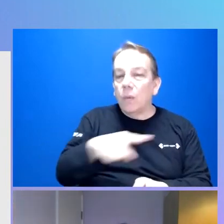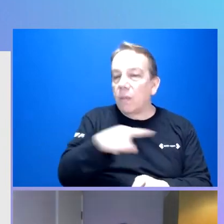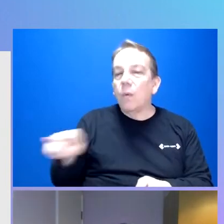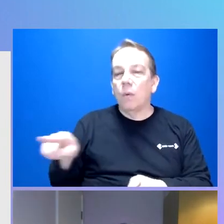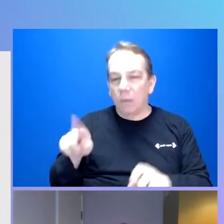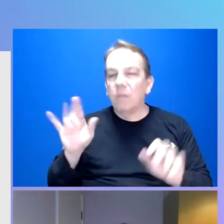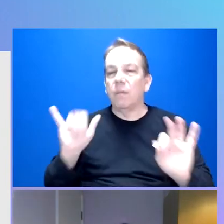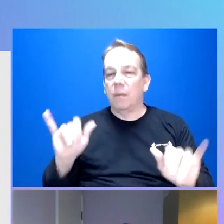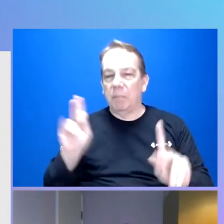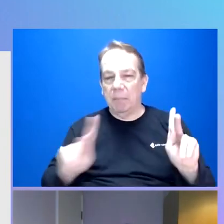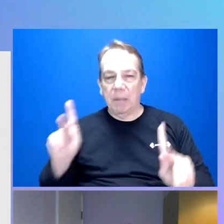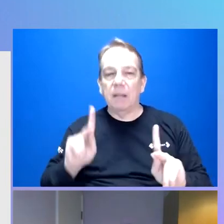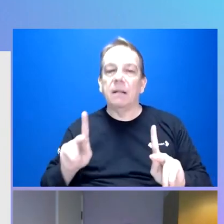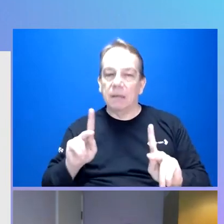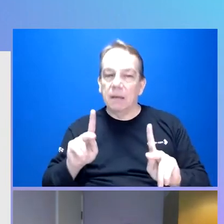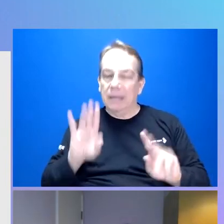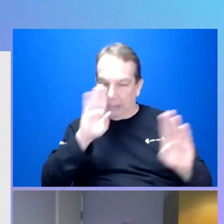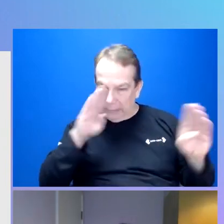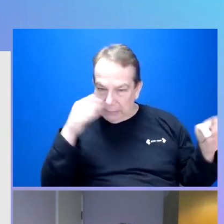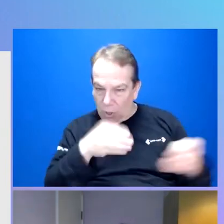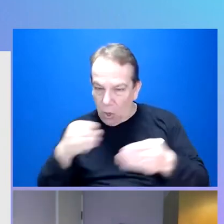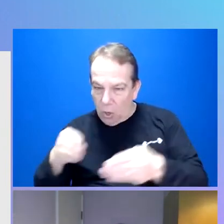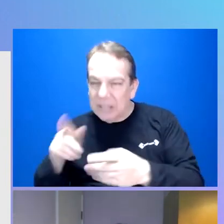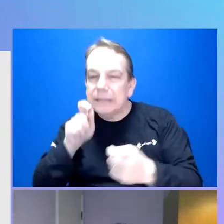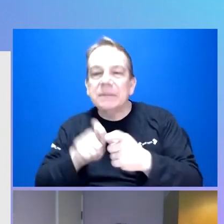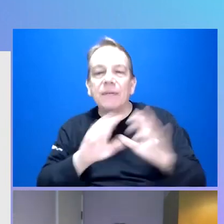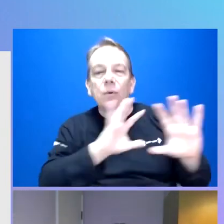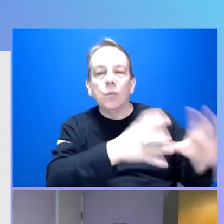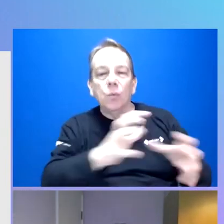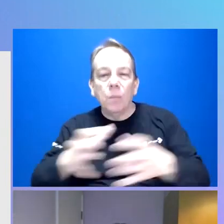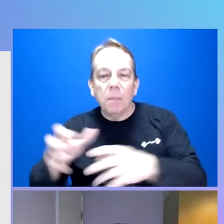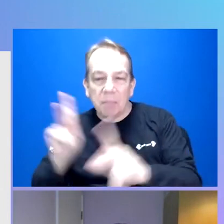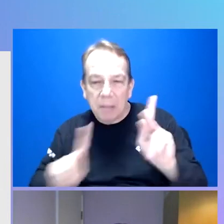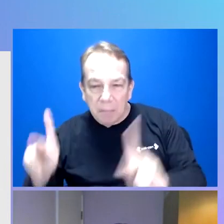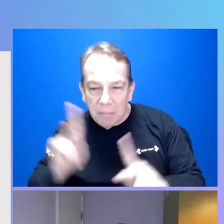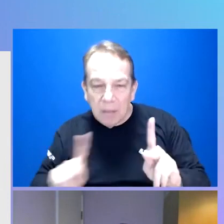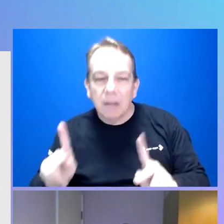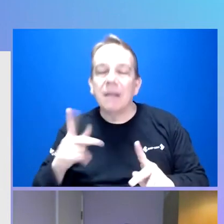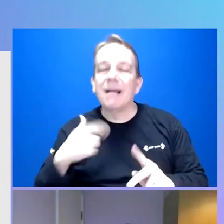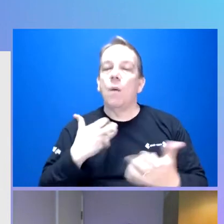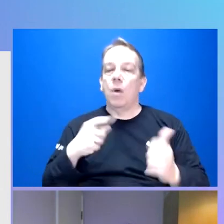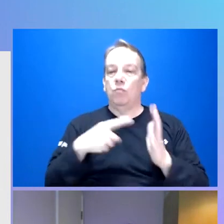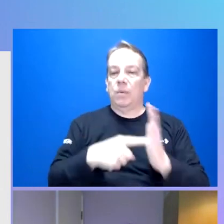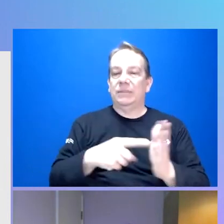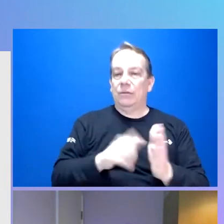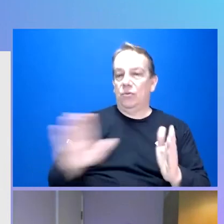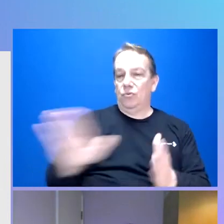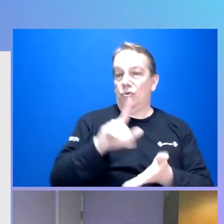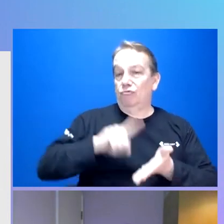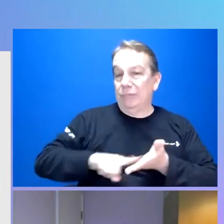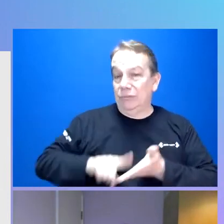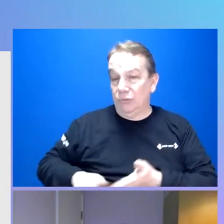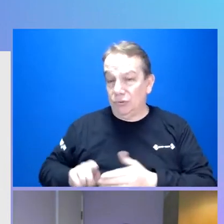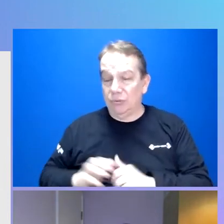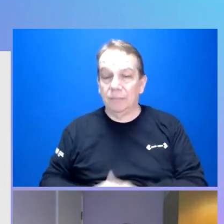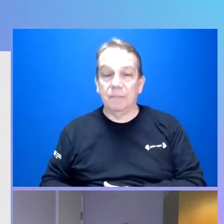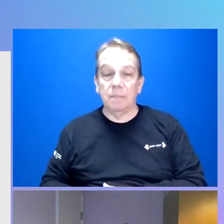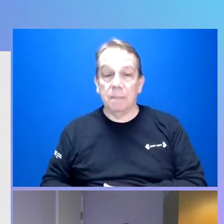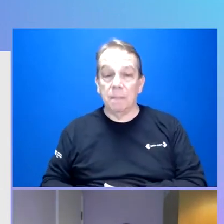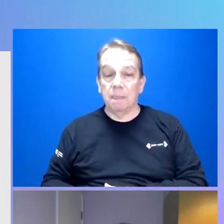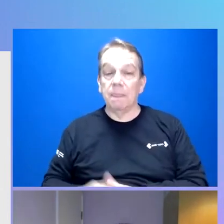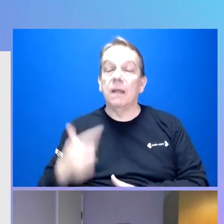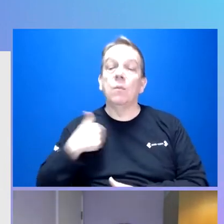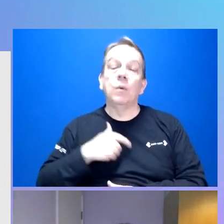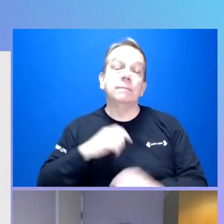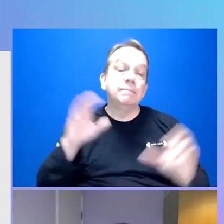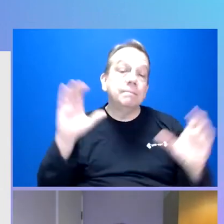to target and cover specific demographics and characteristics that you want represented in your research. In this case, we are looking